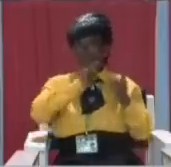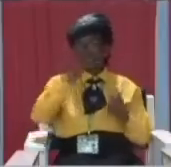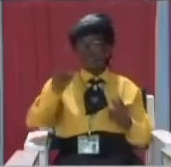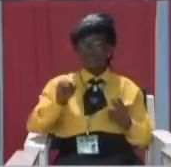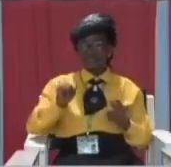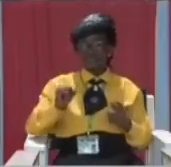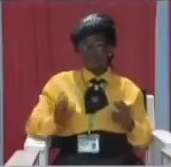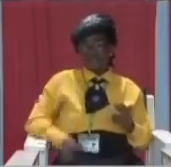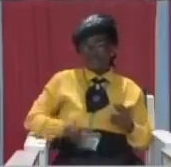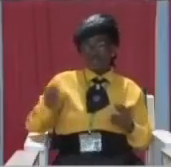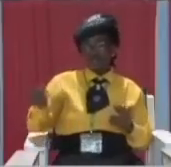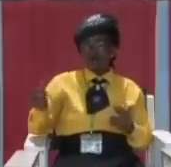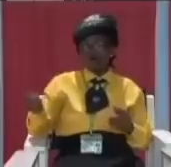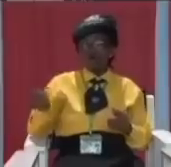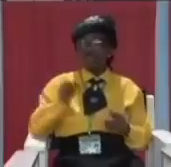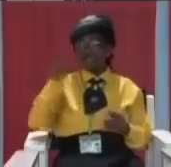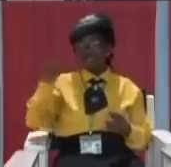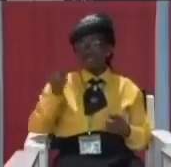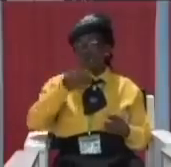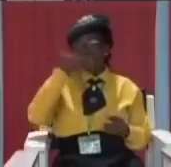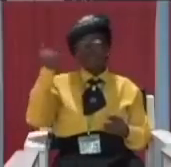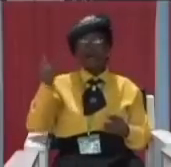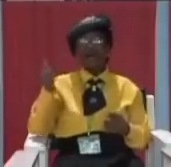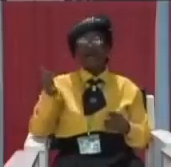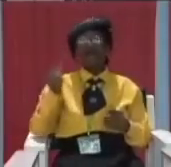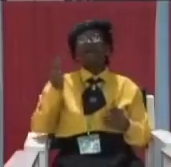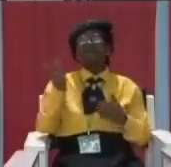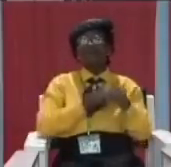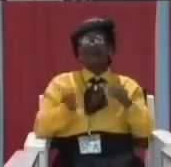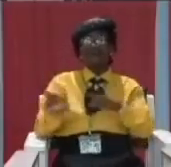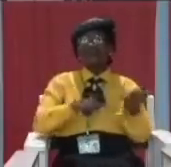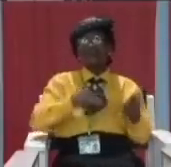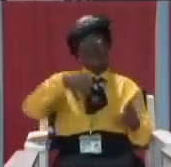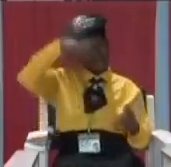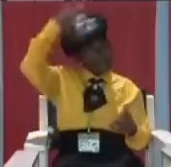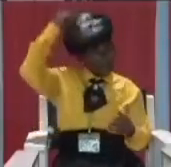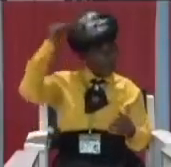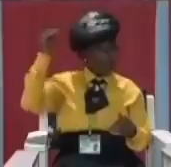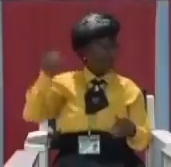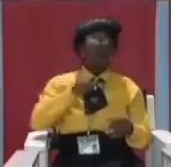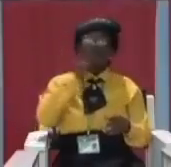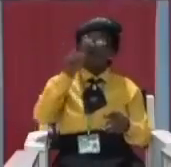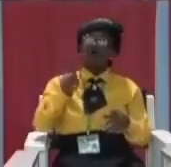dead lion. Not too long ago, I preached a sermon